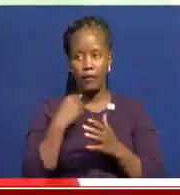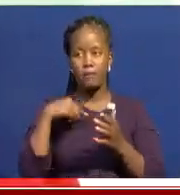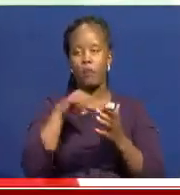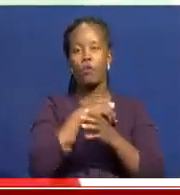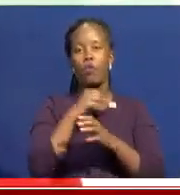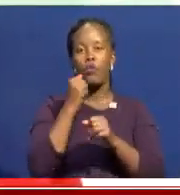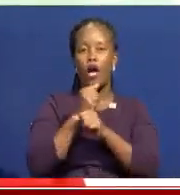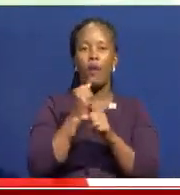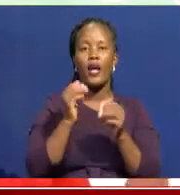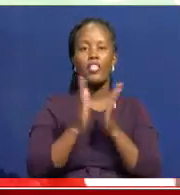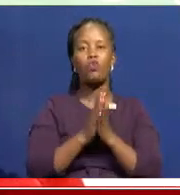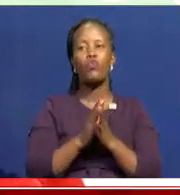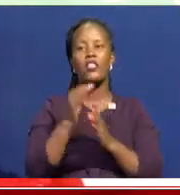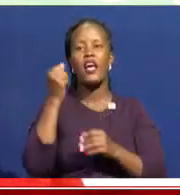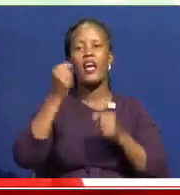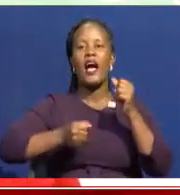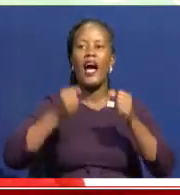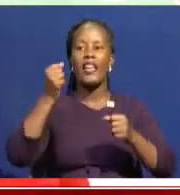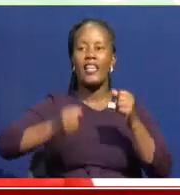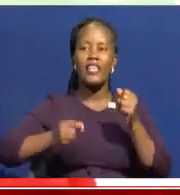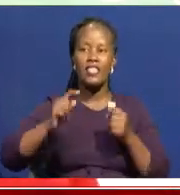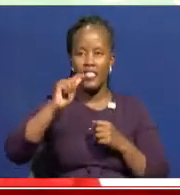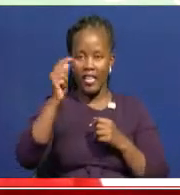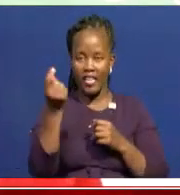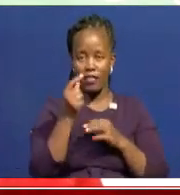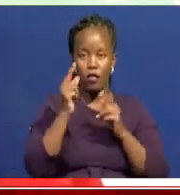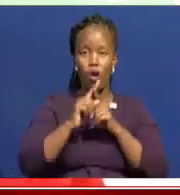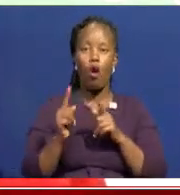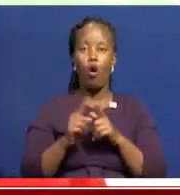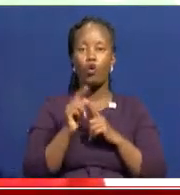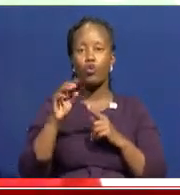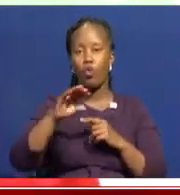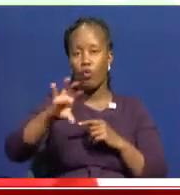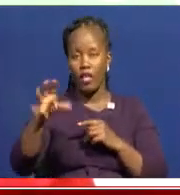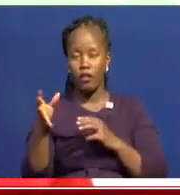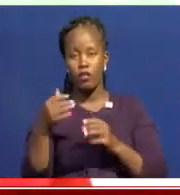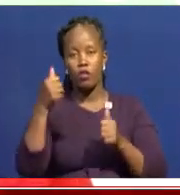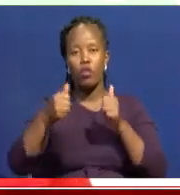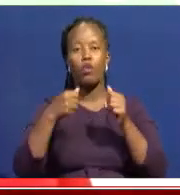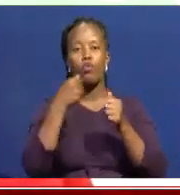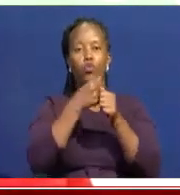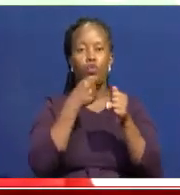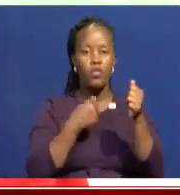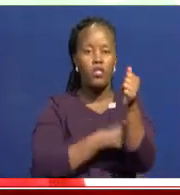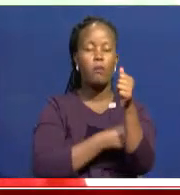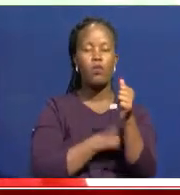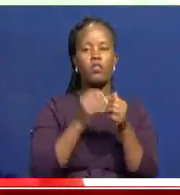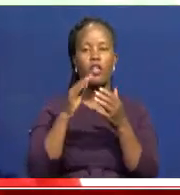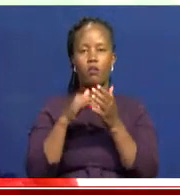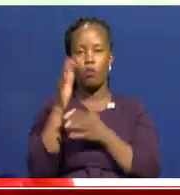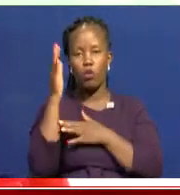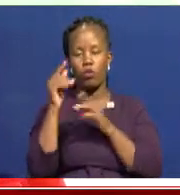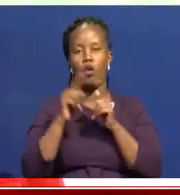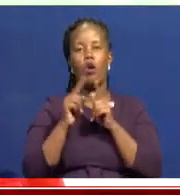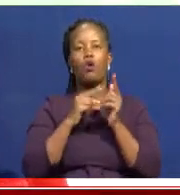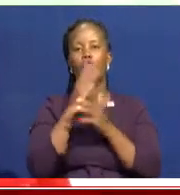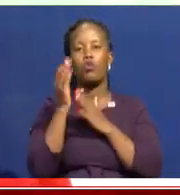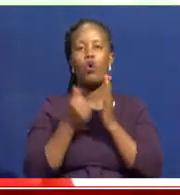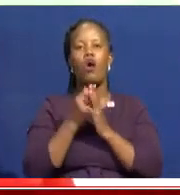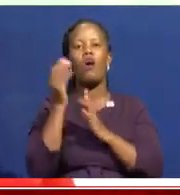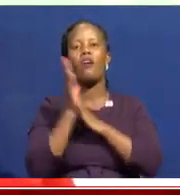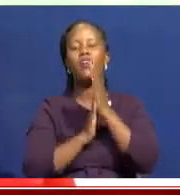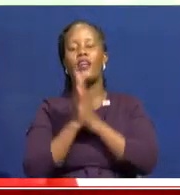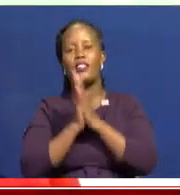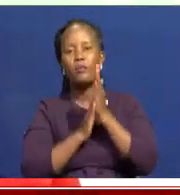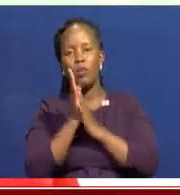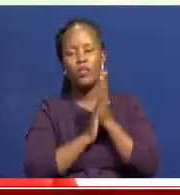with Athletics Kenya and even the counties as well to sponsor sporting activities, because we are very passionate about sports and